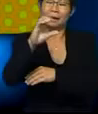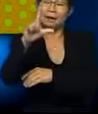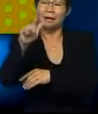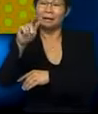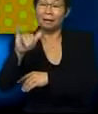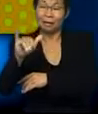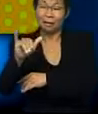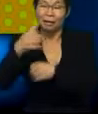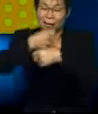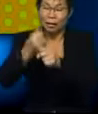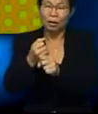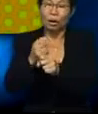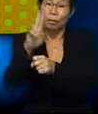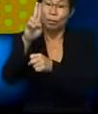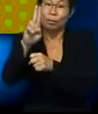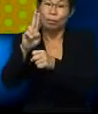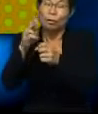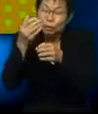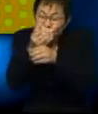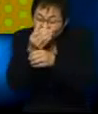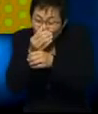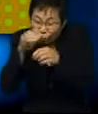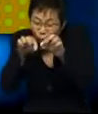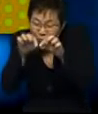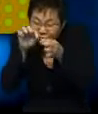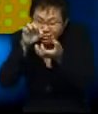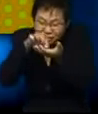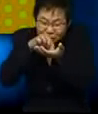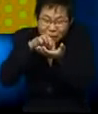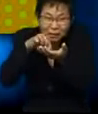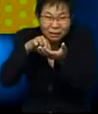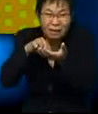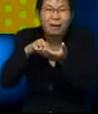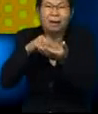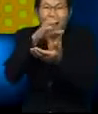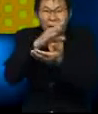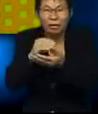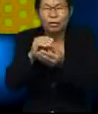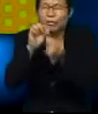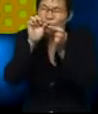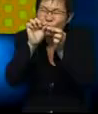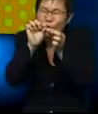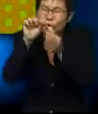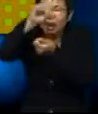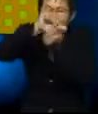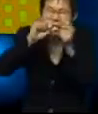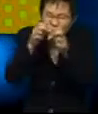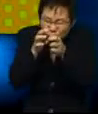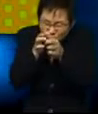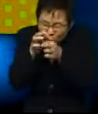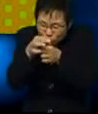Clay is made up of small particles. There are very few air